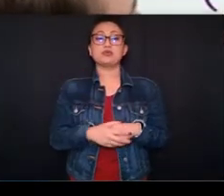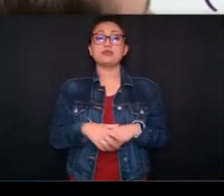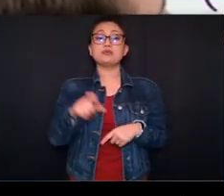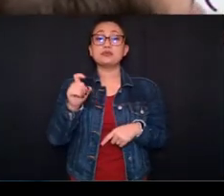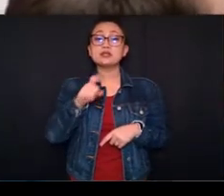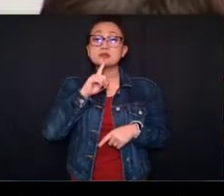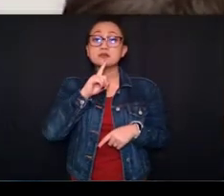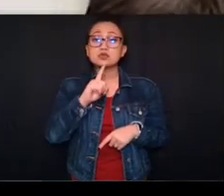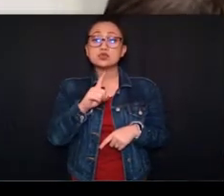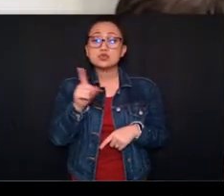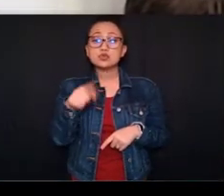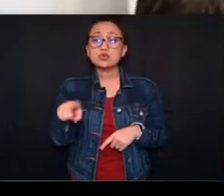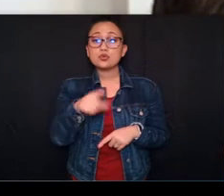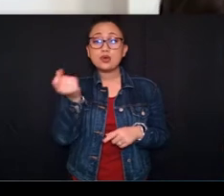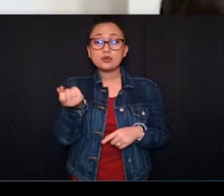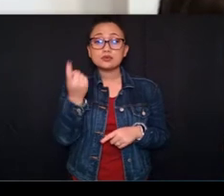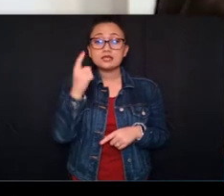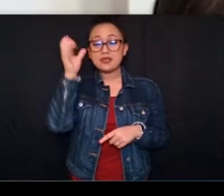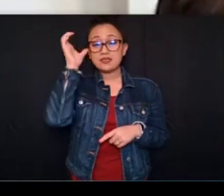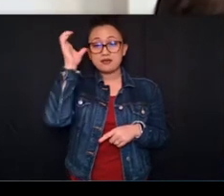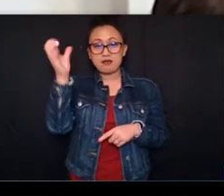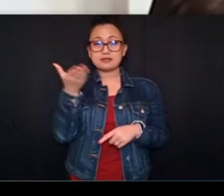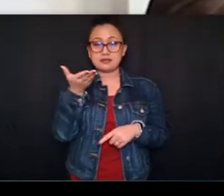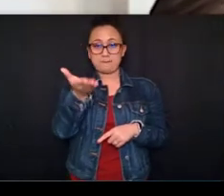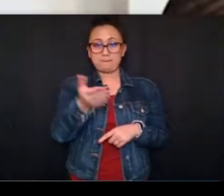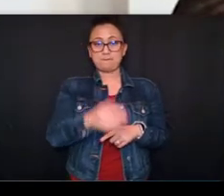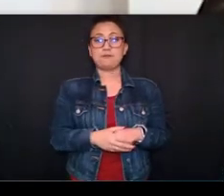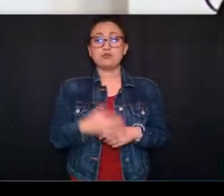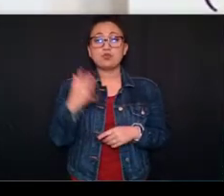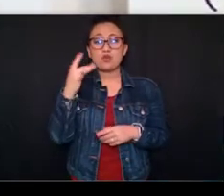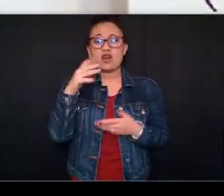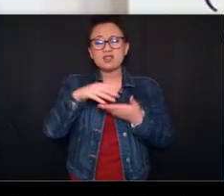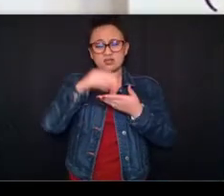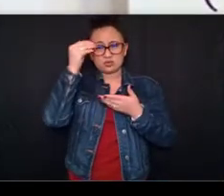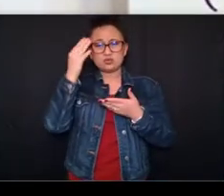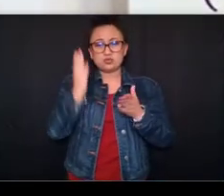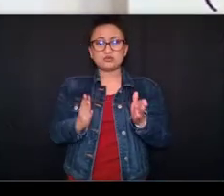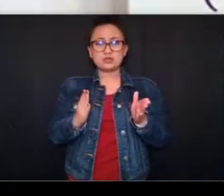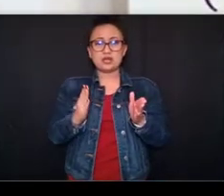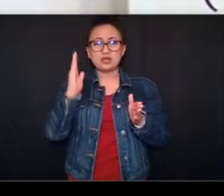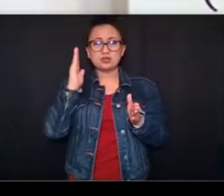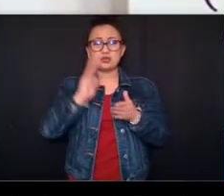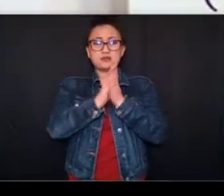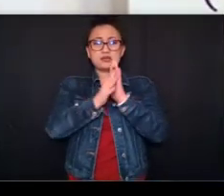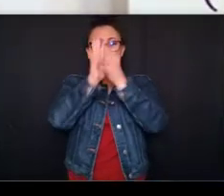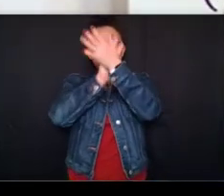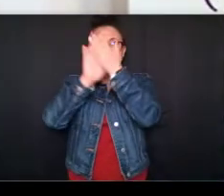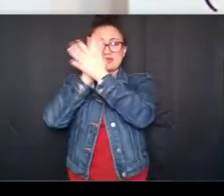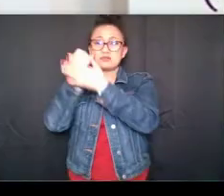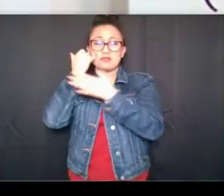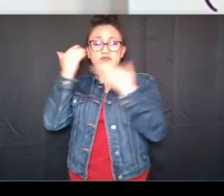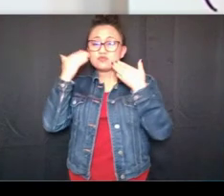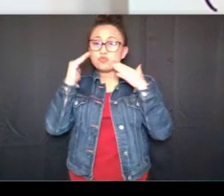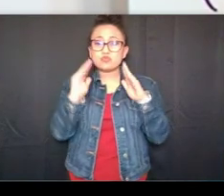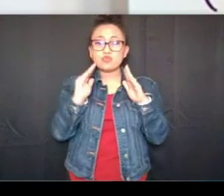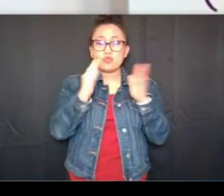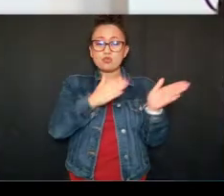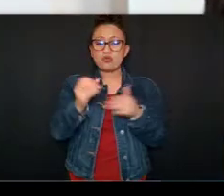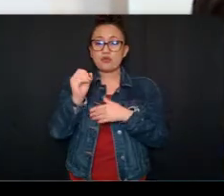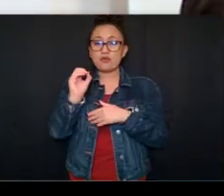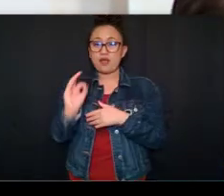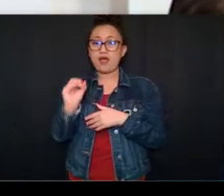you understand the concept of what we're doing here because a lot of students will get confused. If you don't know the order of operations, you might try to multiply 5